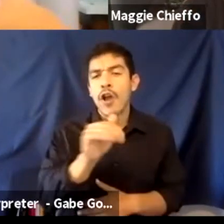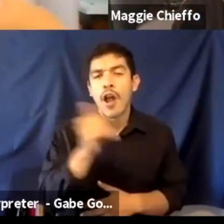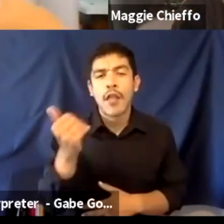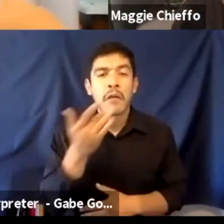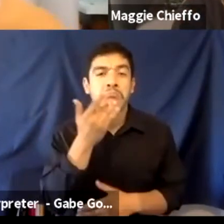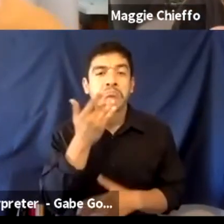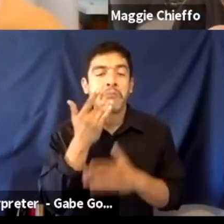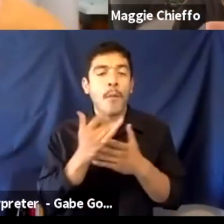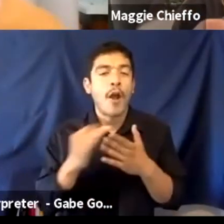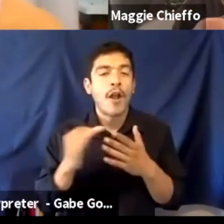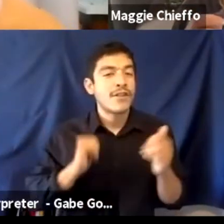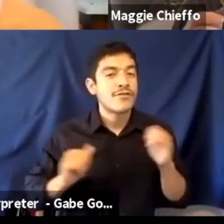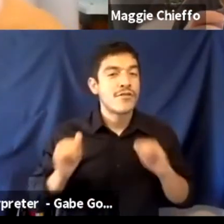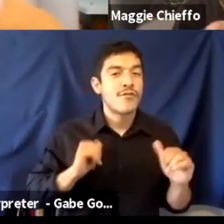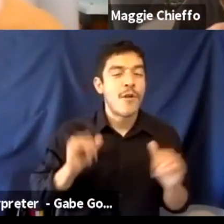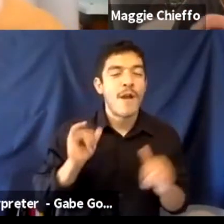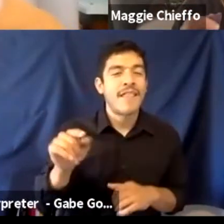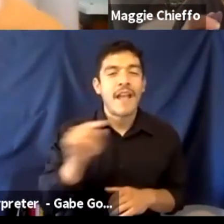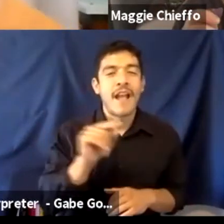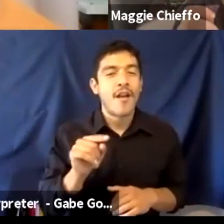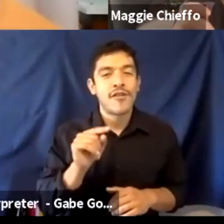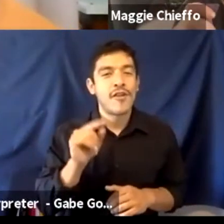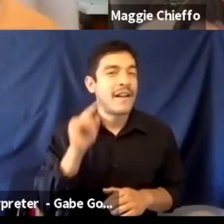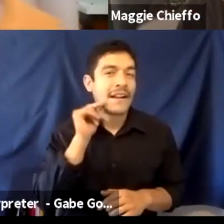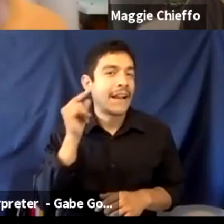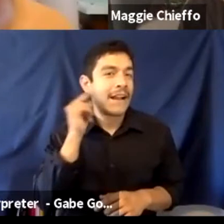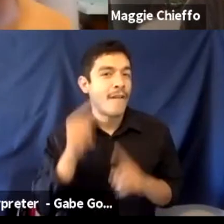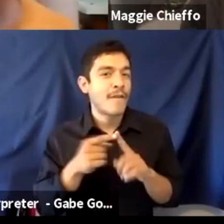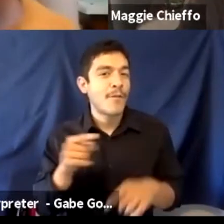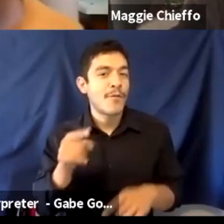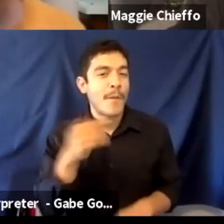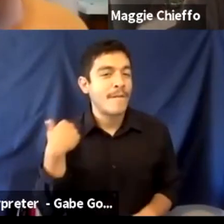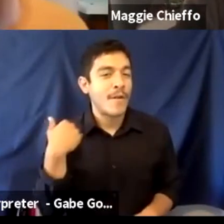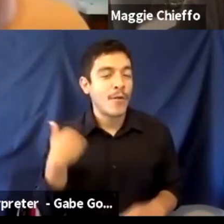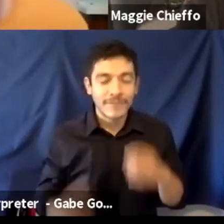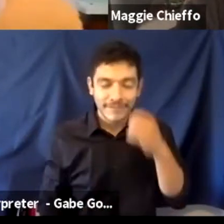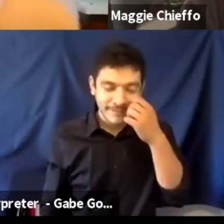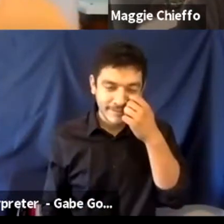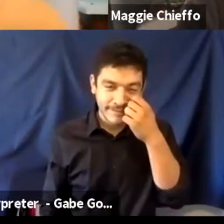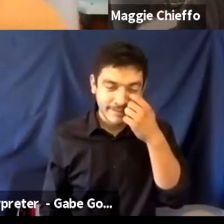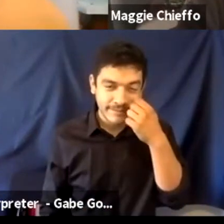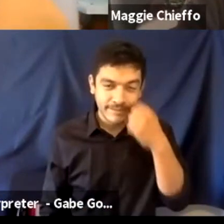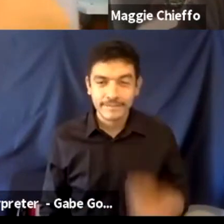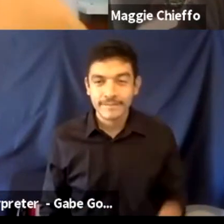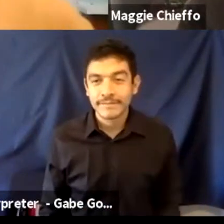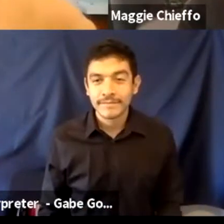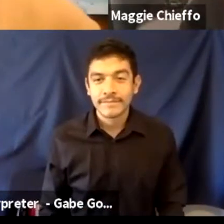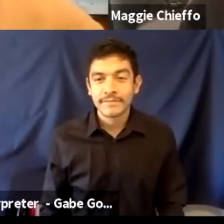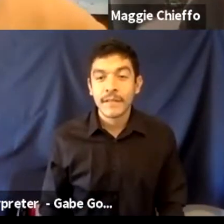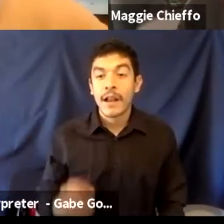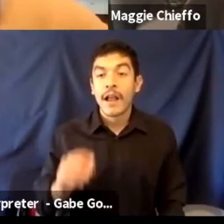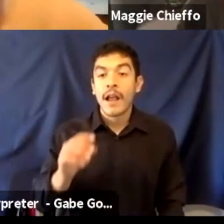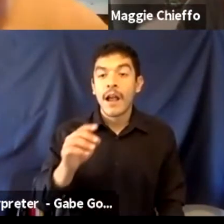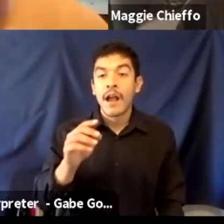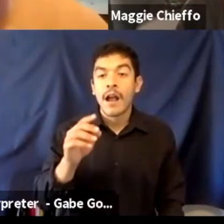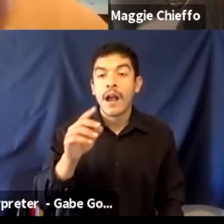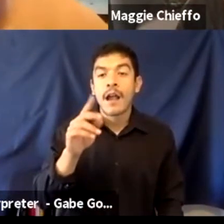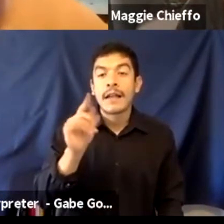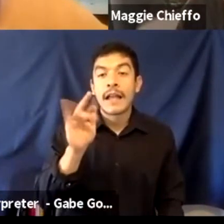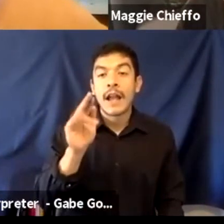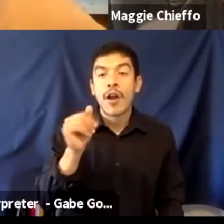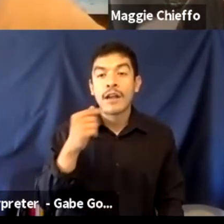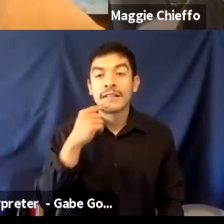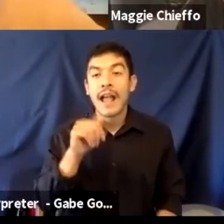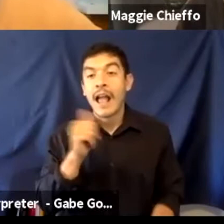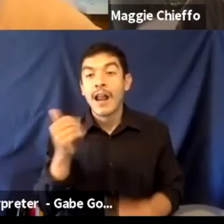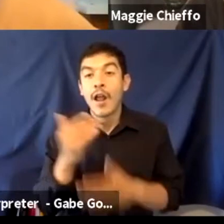of the show that we didn't hear from you guys before? I think another part that was really fun